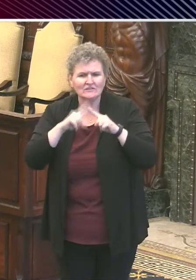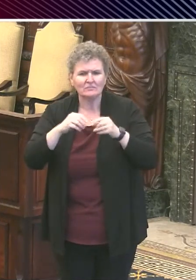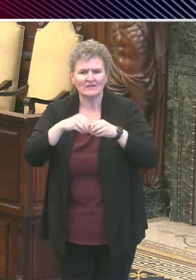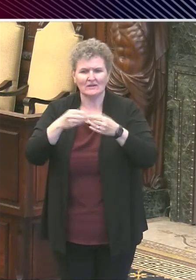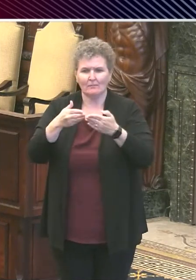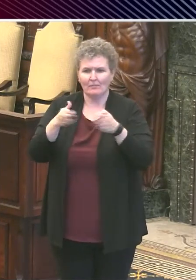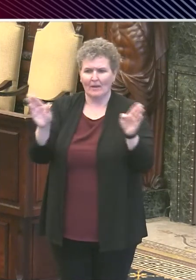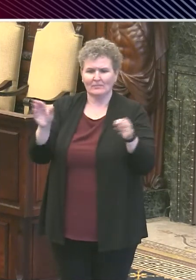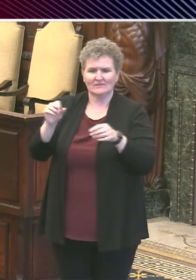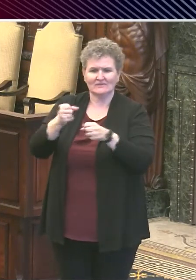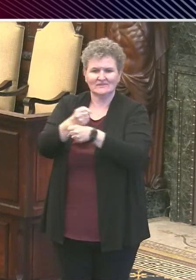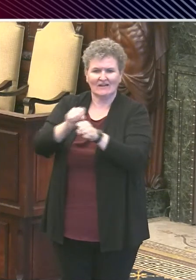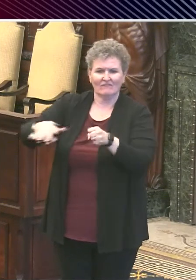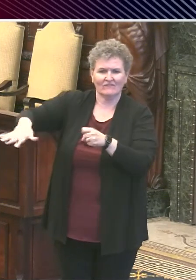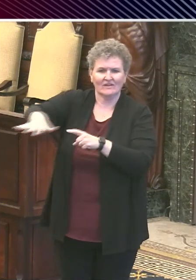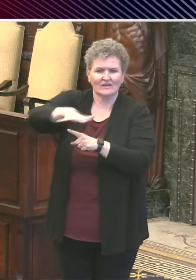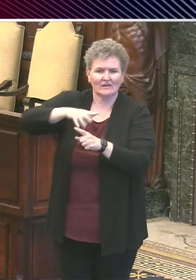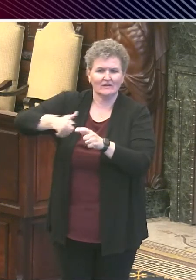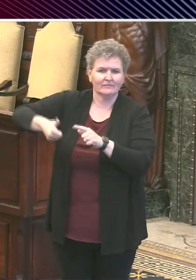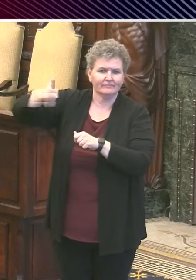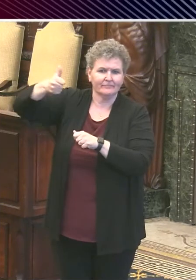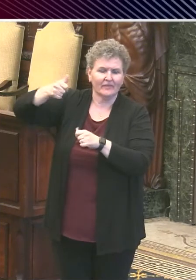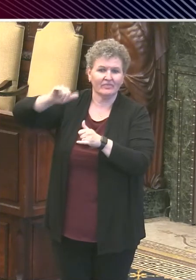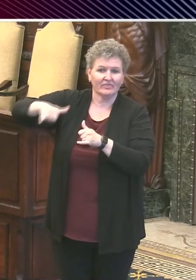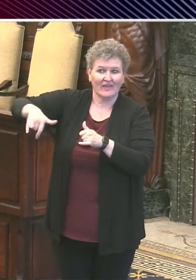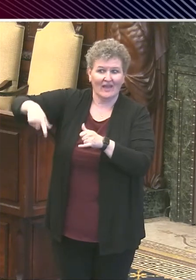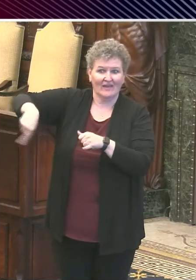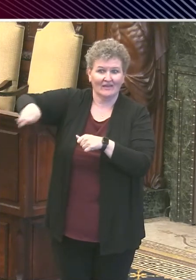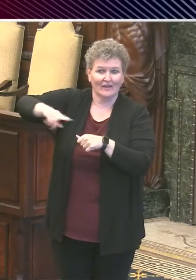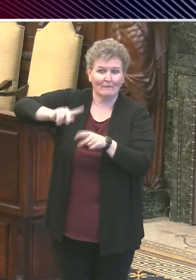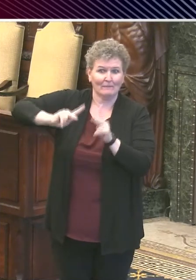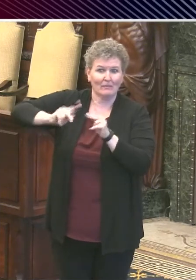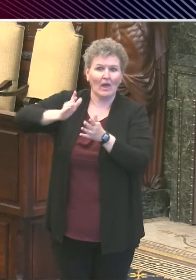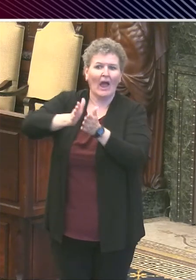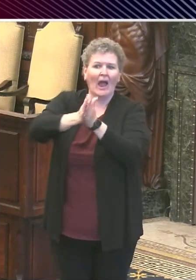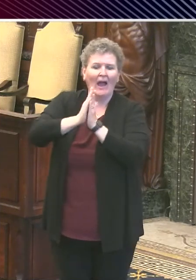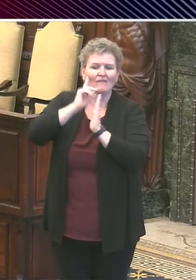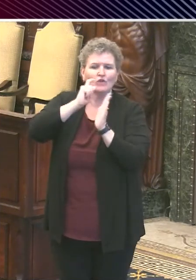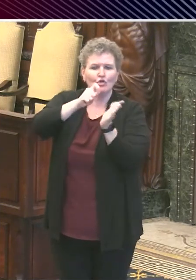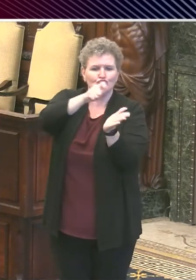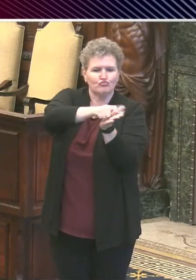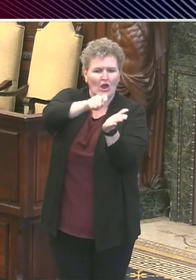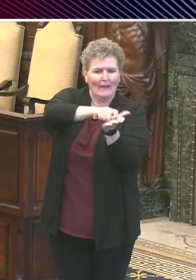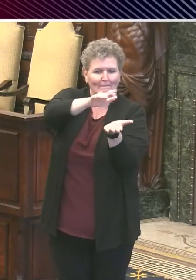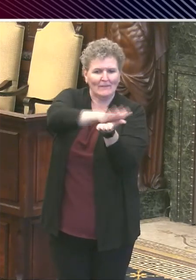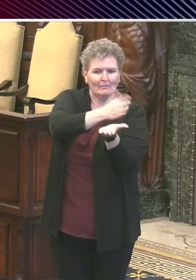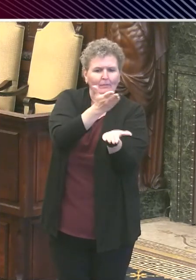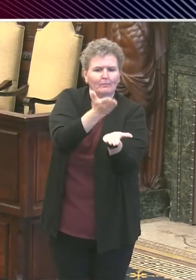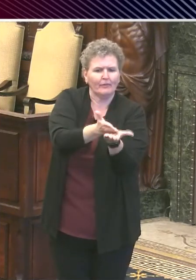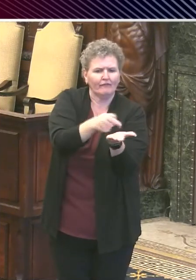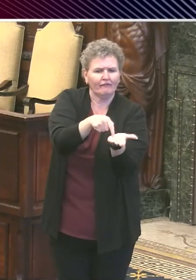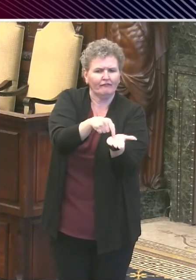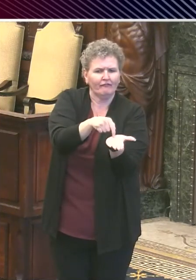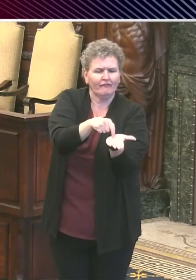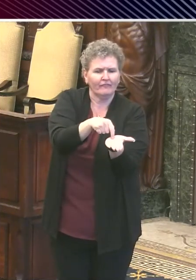officers that they need they're asking for written documentation of this.